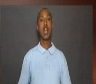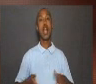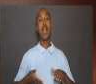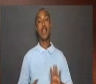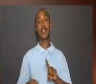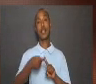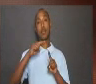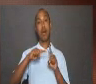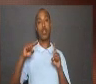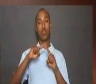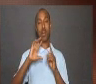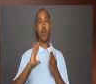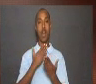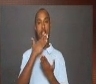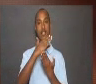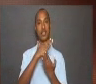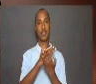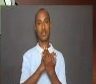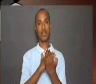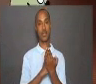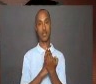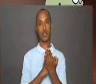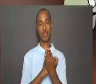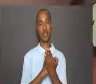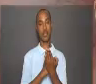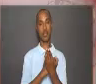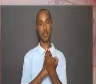Let's get back to our lesson.